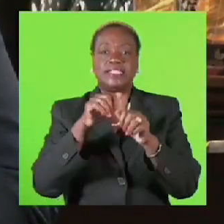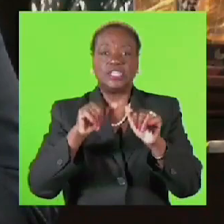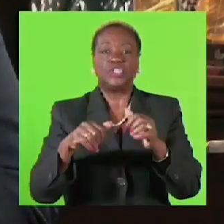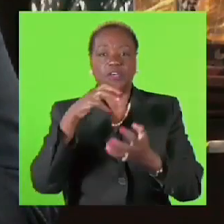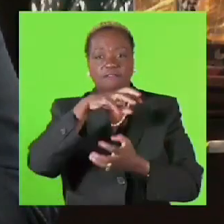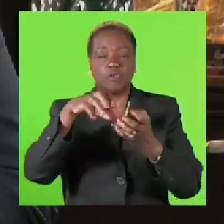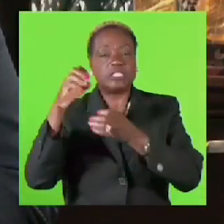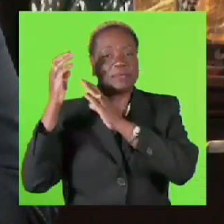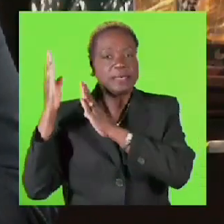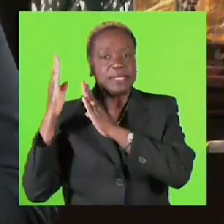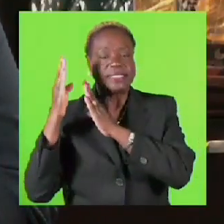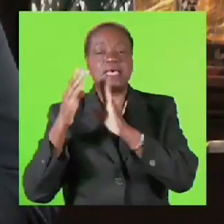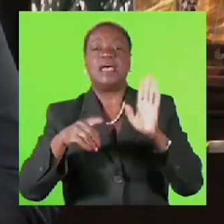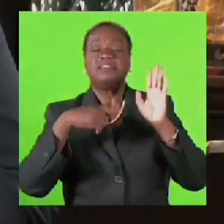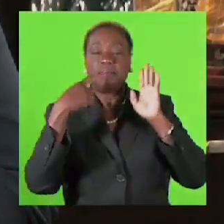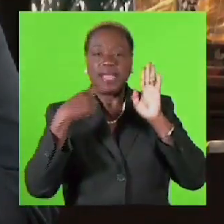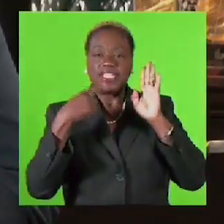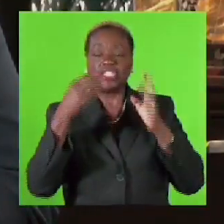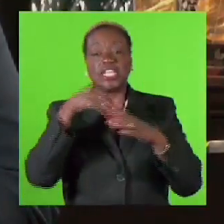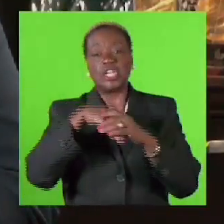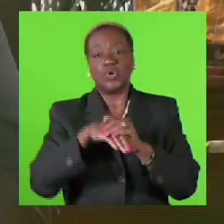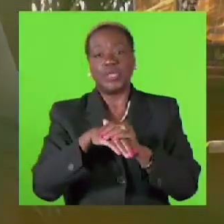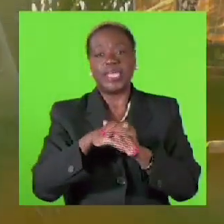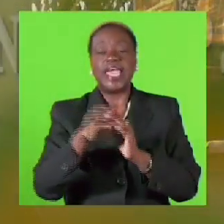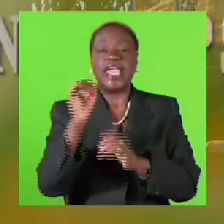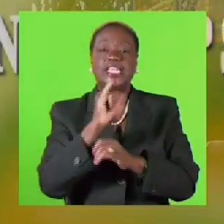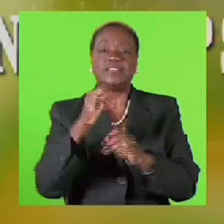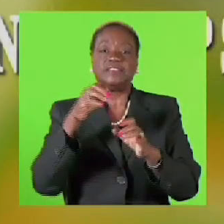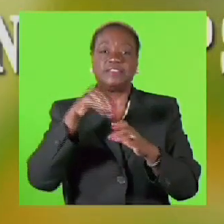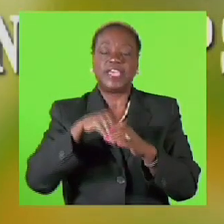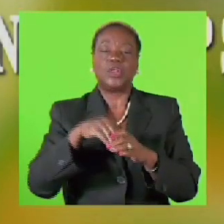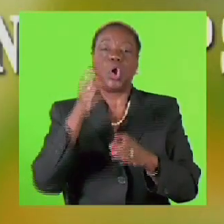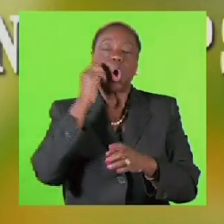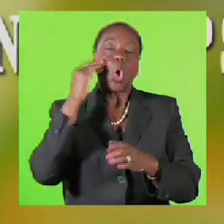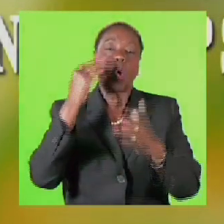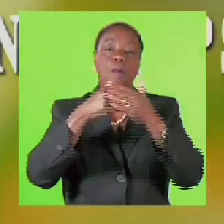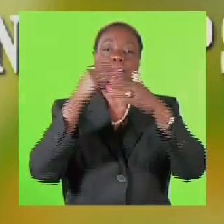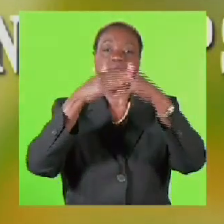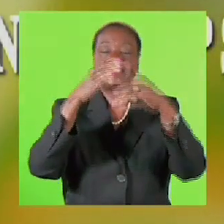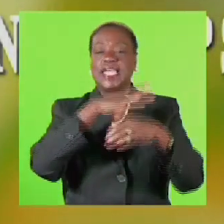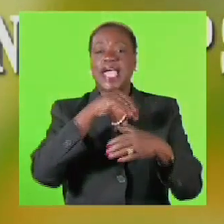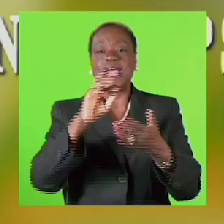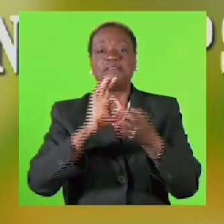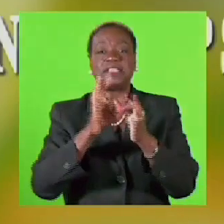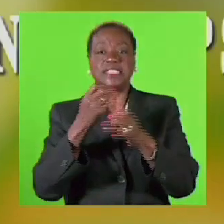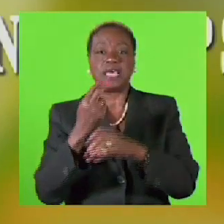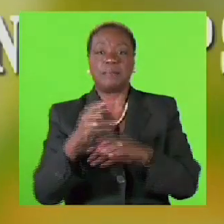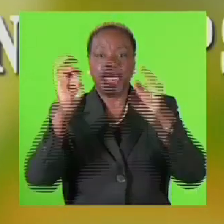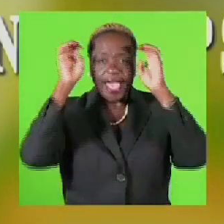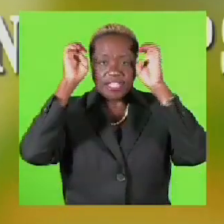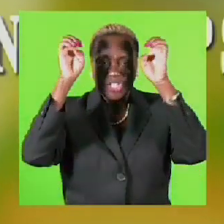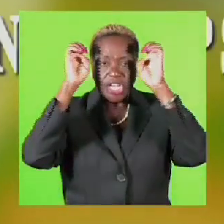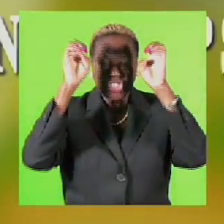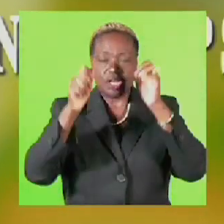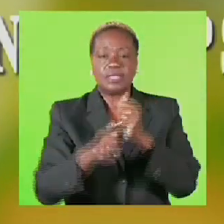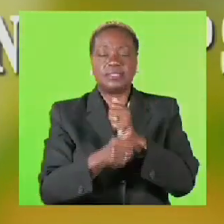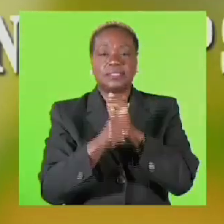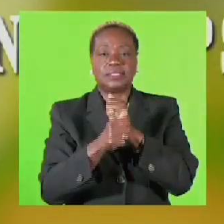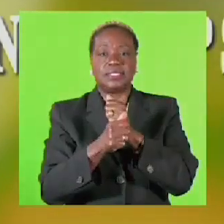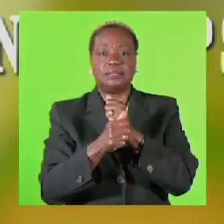pledges included initiatives in home building and repair, educational